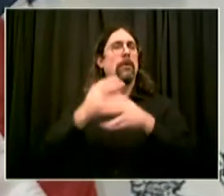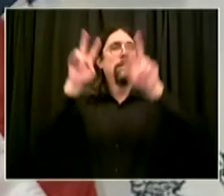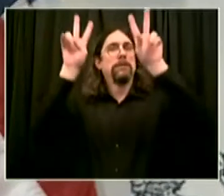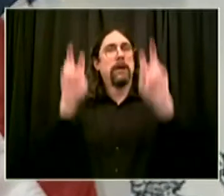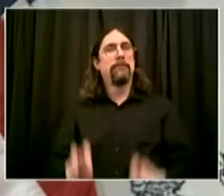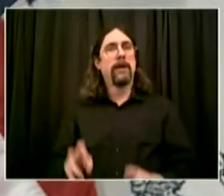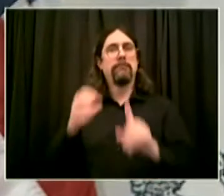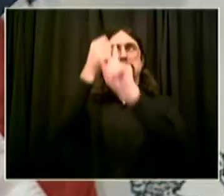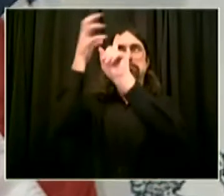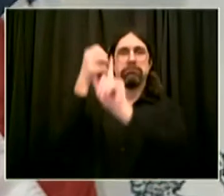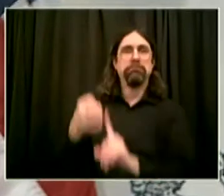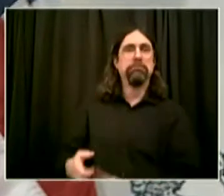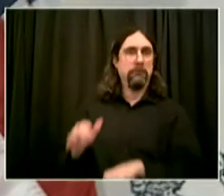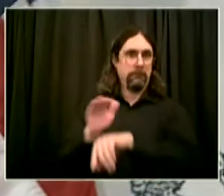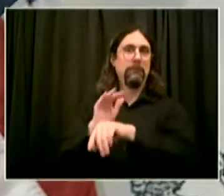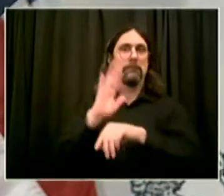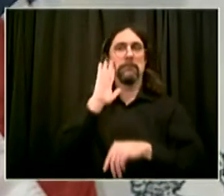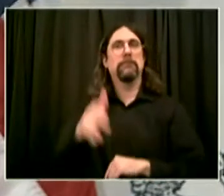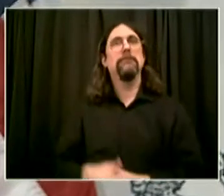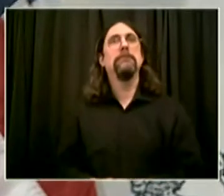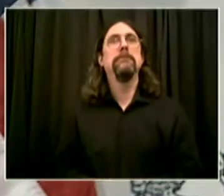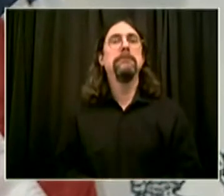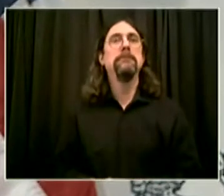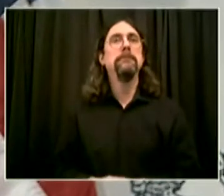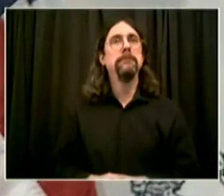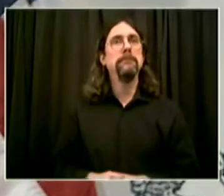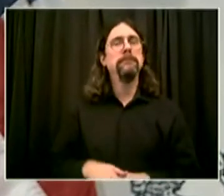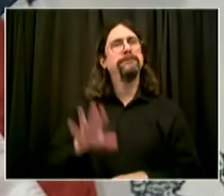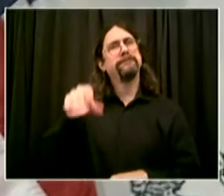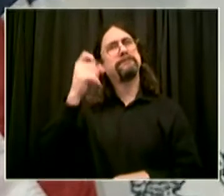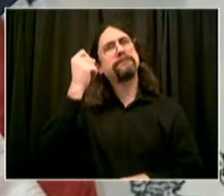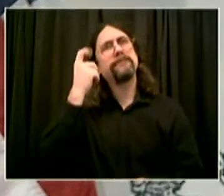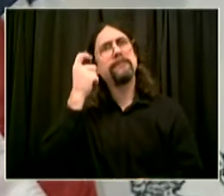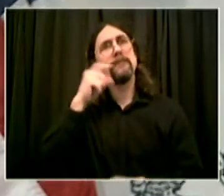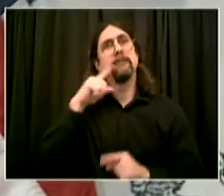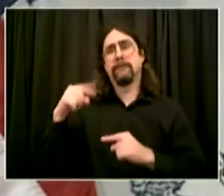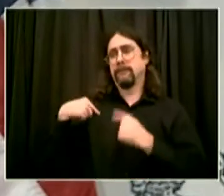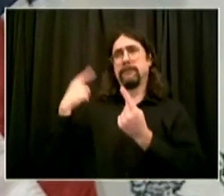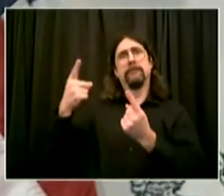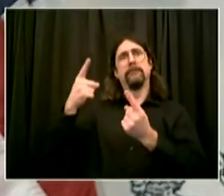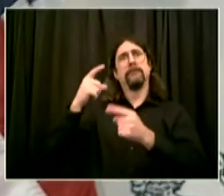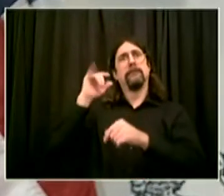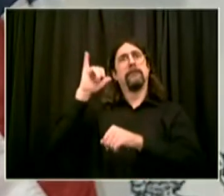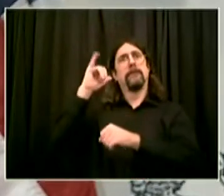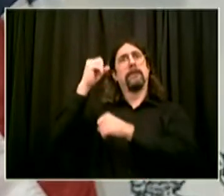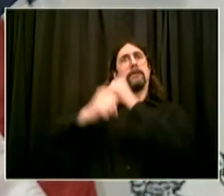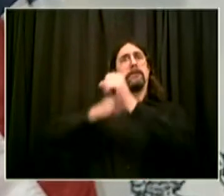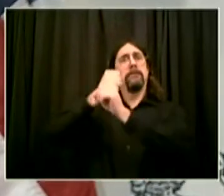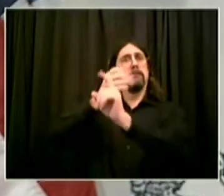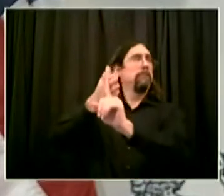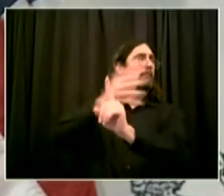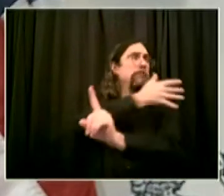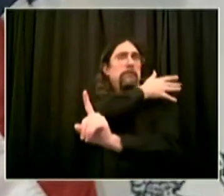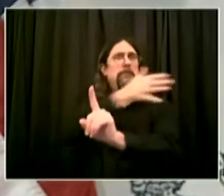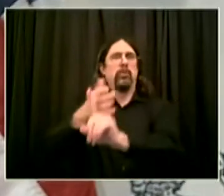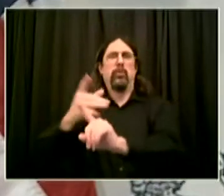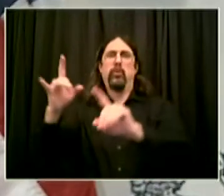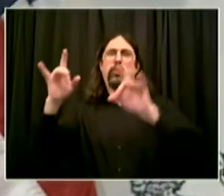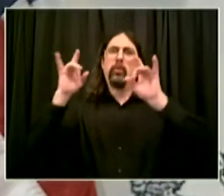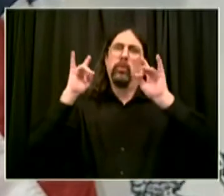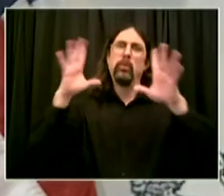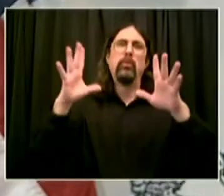pain, but crisis also can be the gateway to fundamental change. And I am convinced that